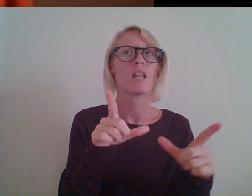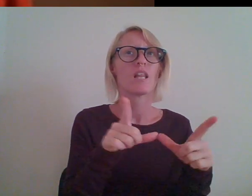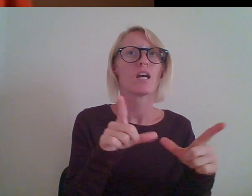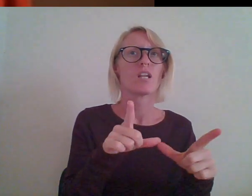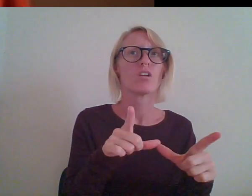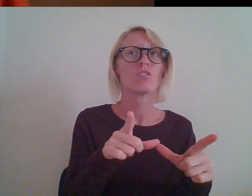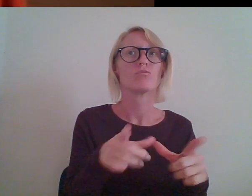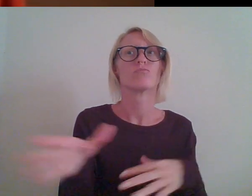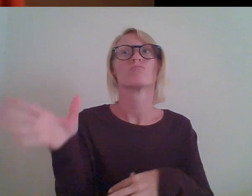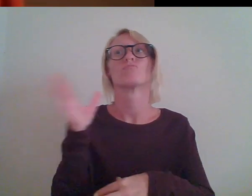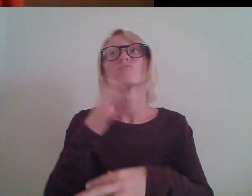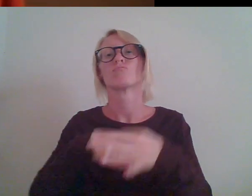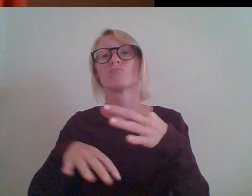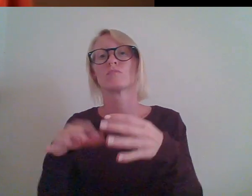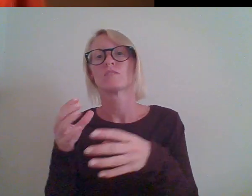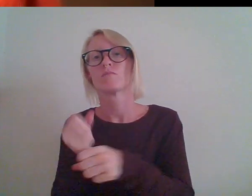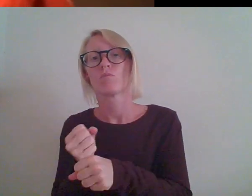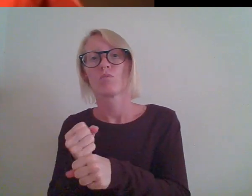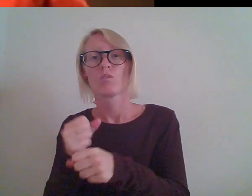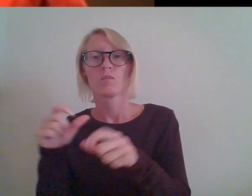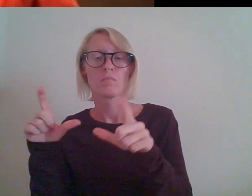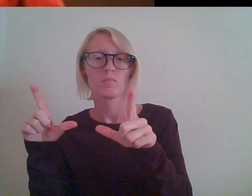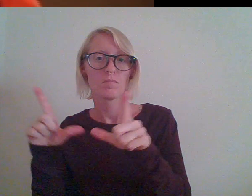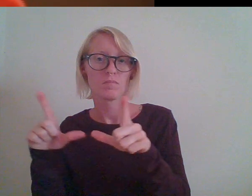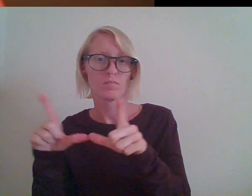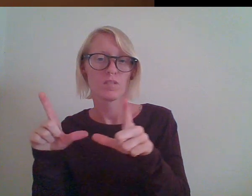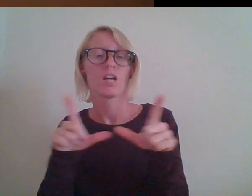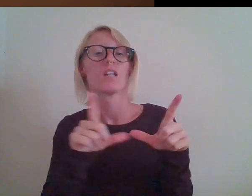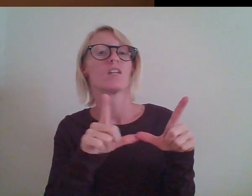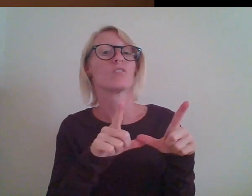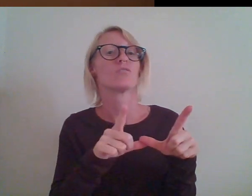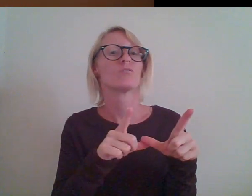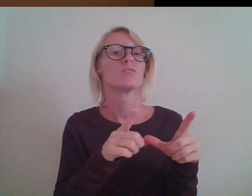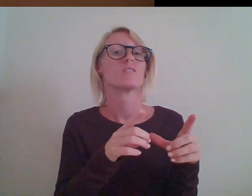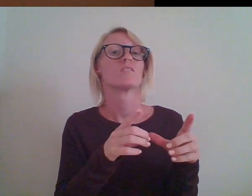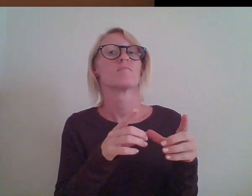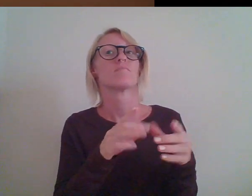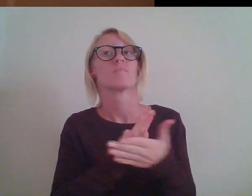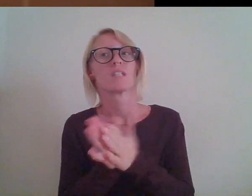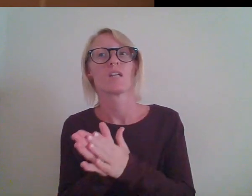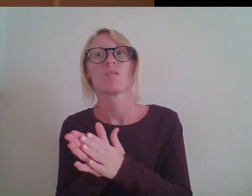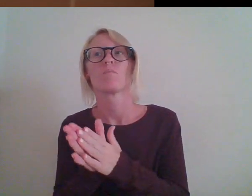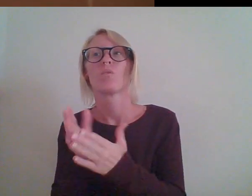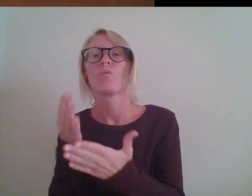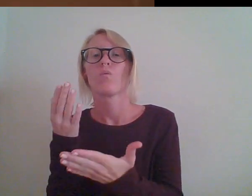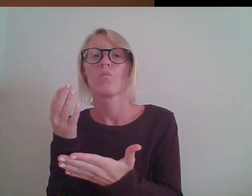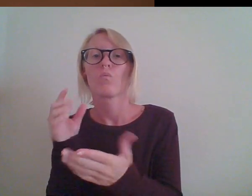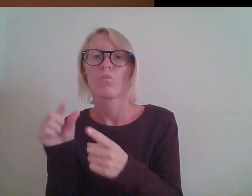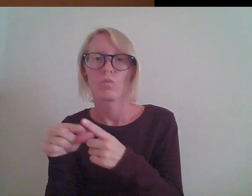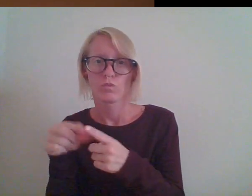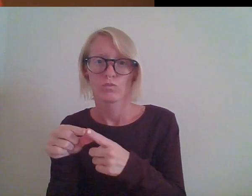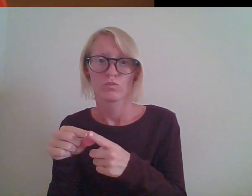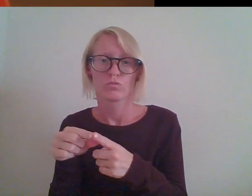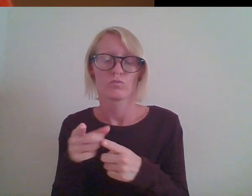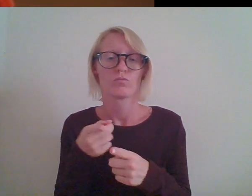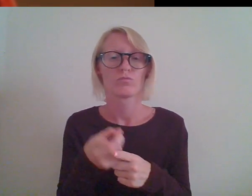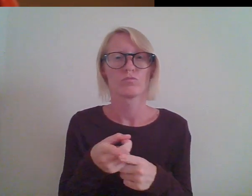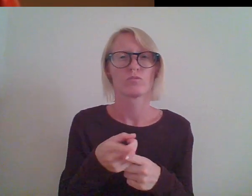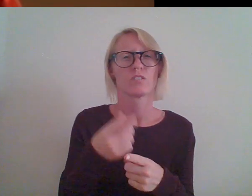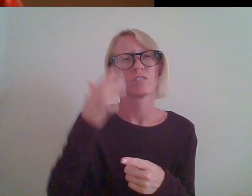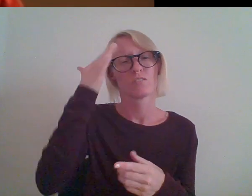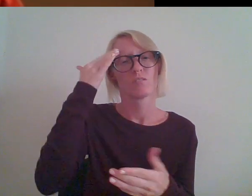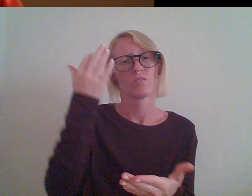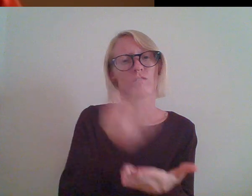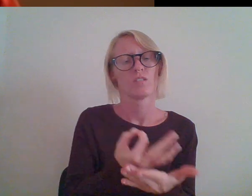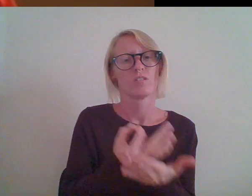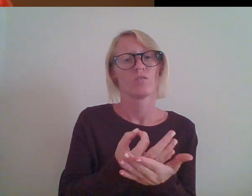a word of it, using those letters to remember certain facts, okay? Ones that come to my mind, Roy